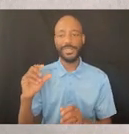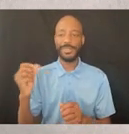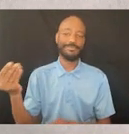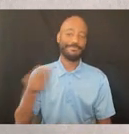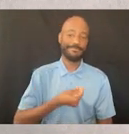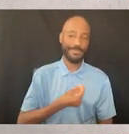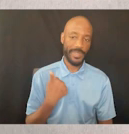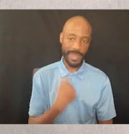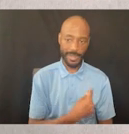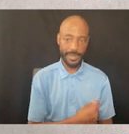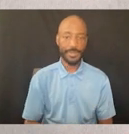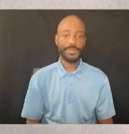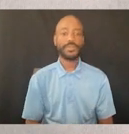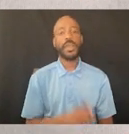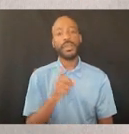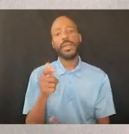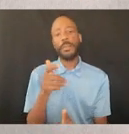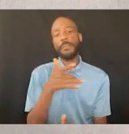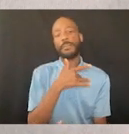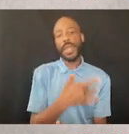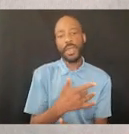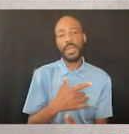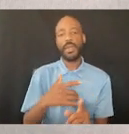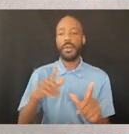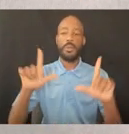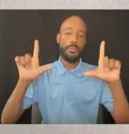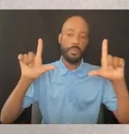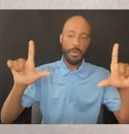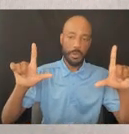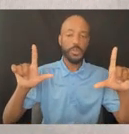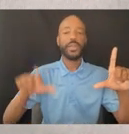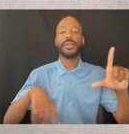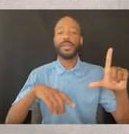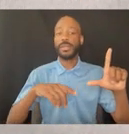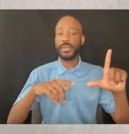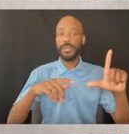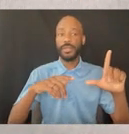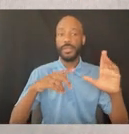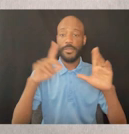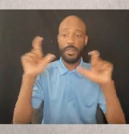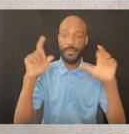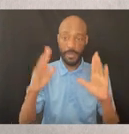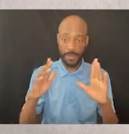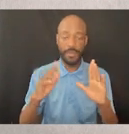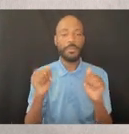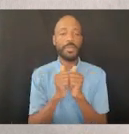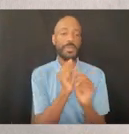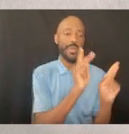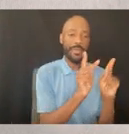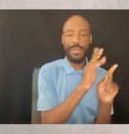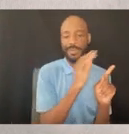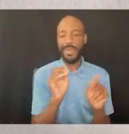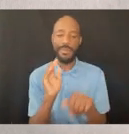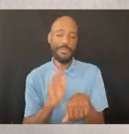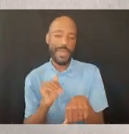Johanna is primarily a portrait photographer who specializes in creative portraits of people with their pets. Her